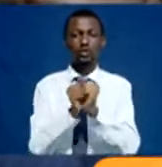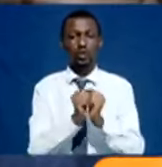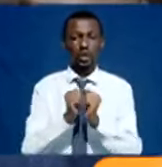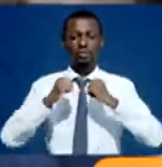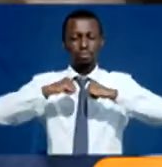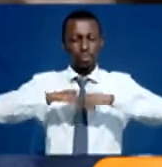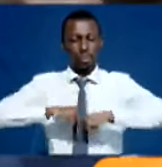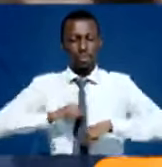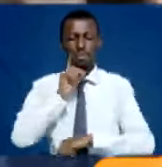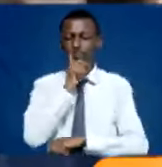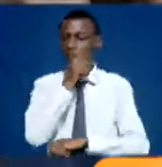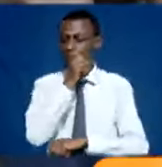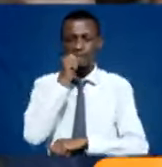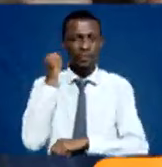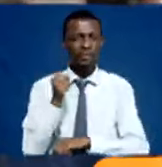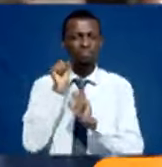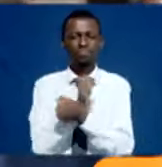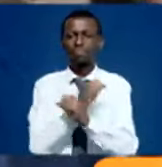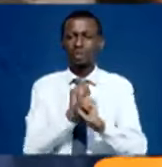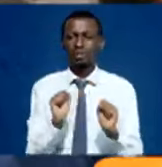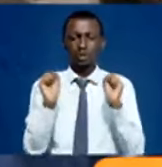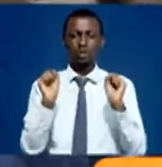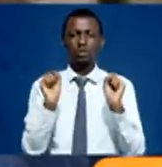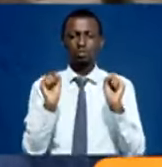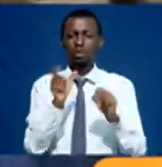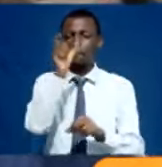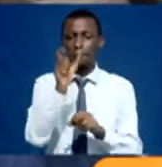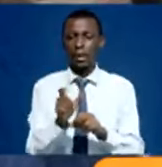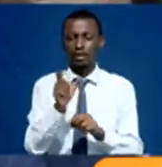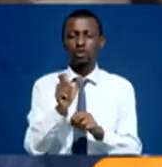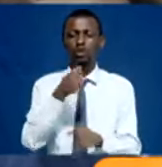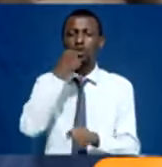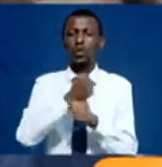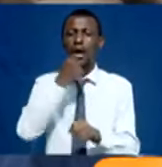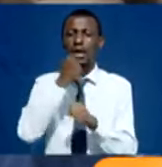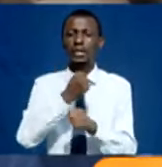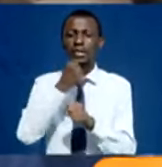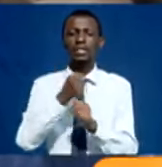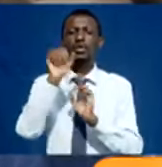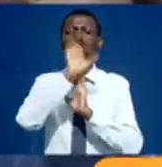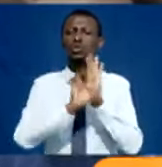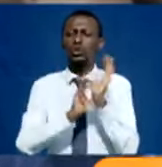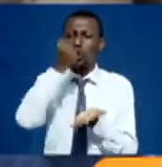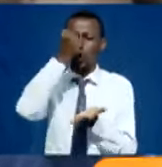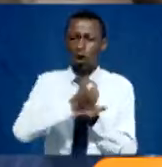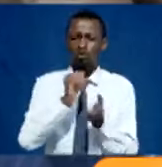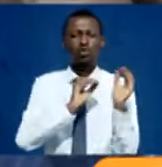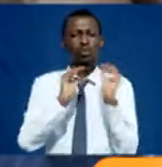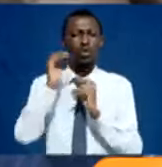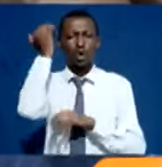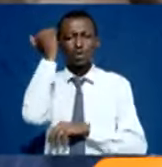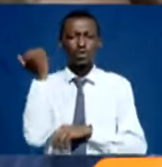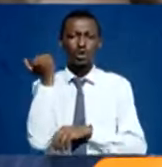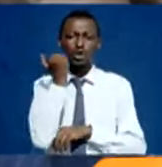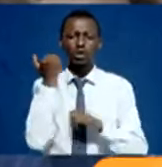that you cannot take a constitutional office holder. They have temporal immunity